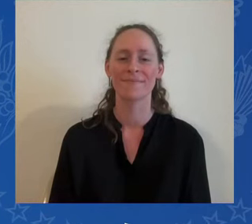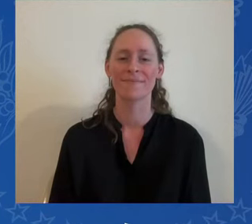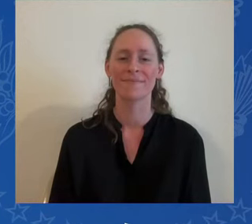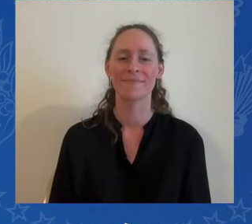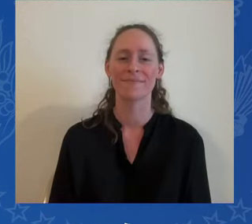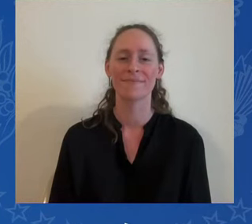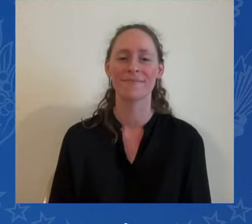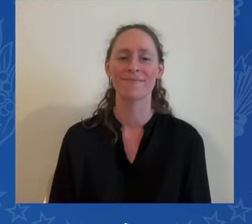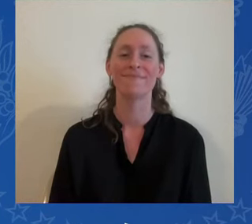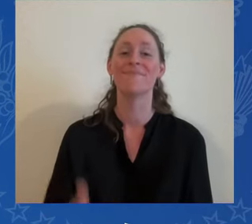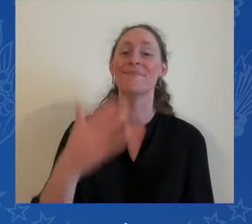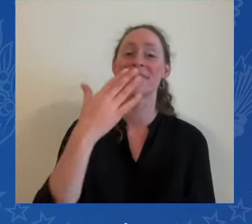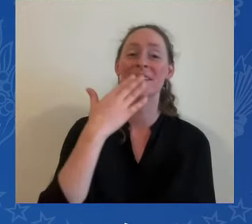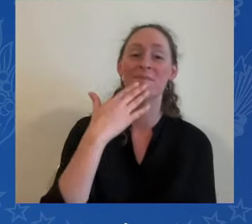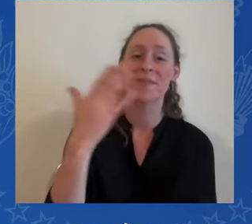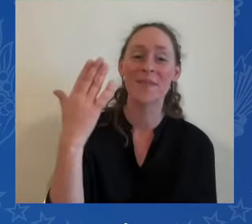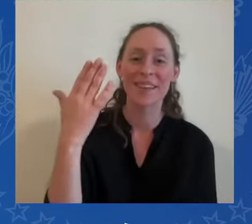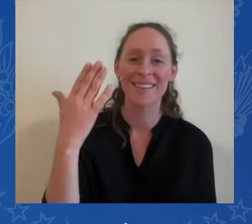Please be seated. Thank you.